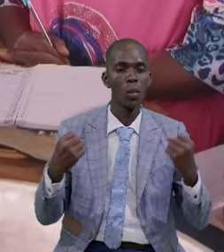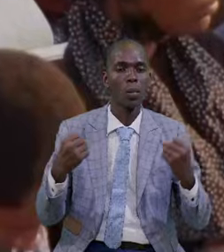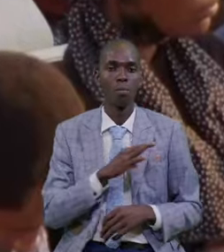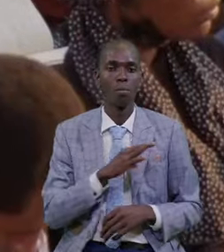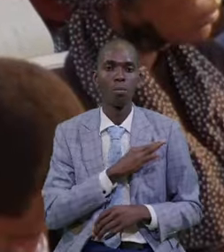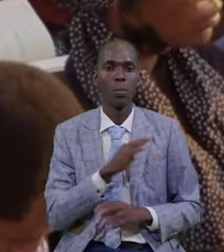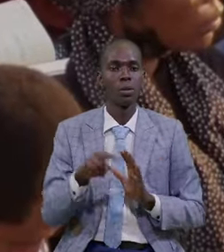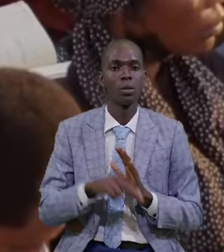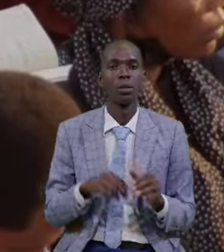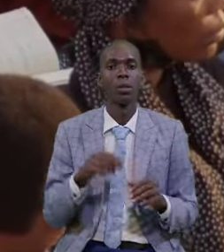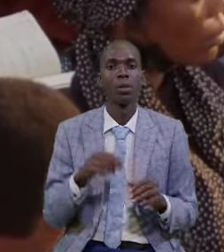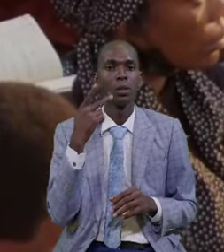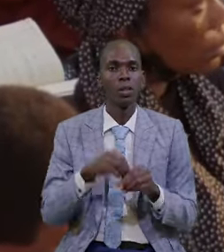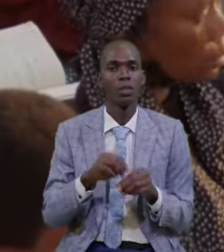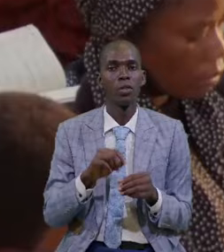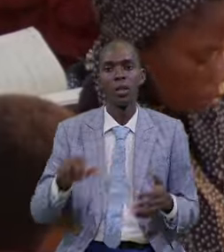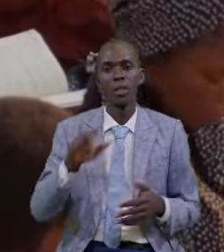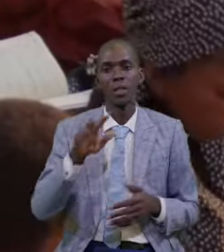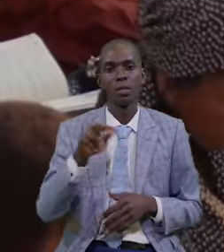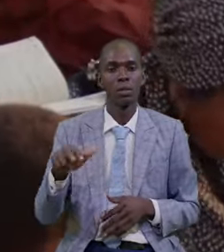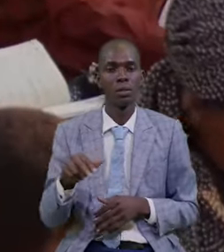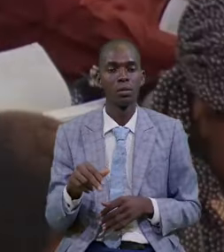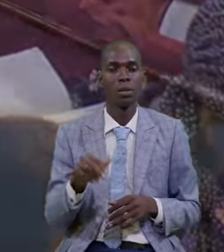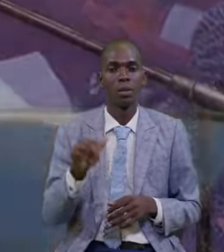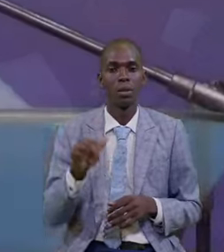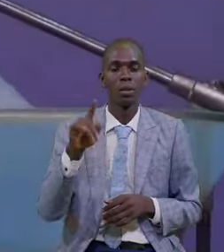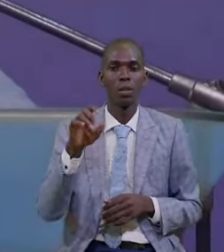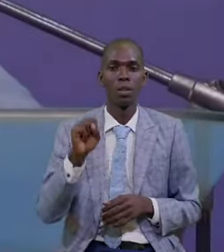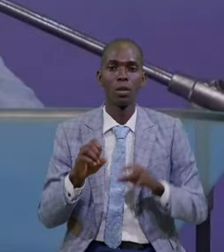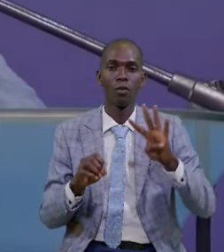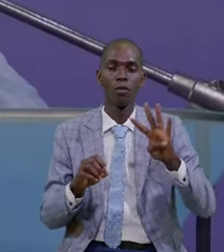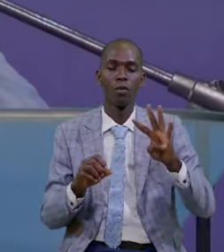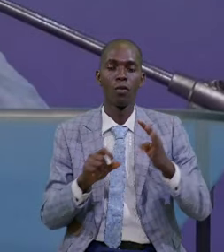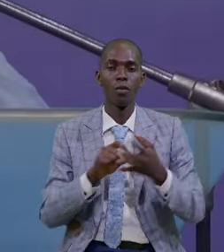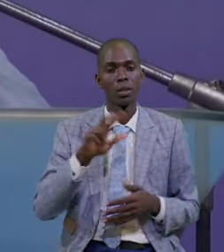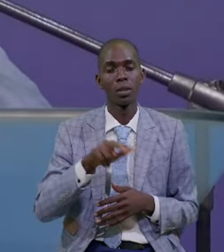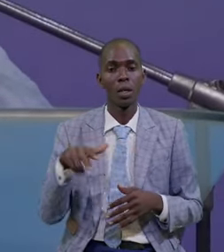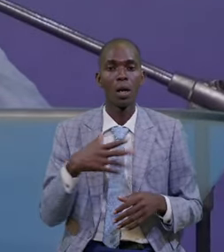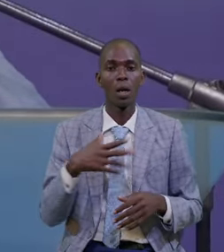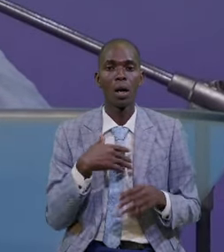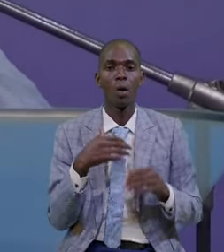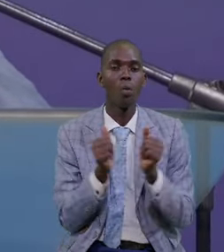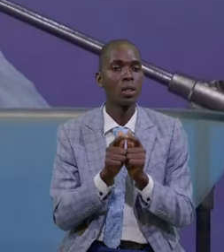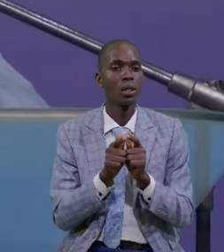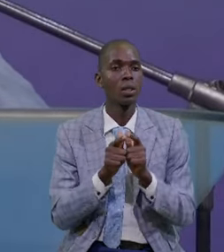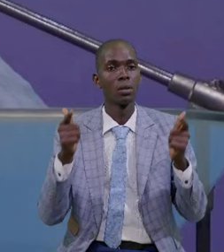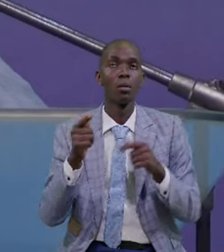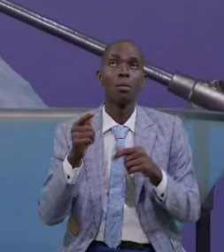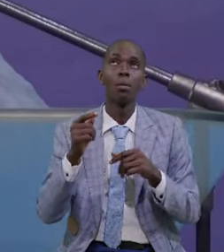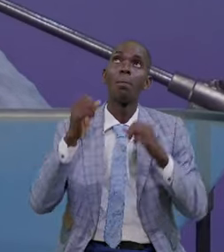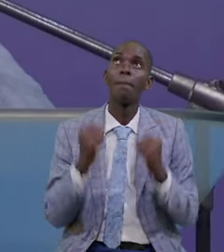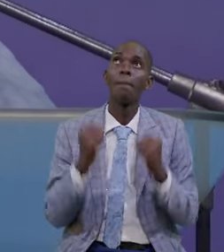in verse 33. Verse 33, and with great power gave the